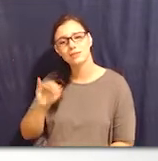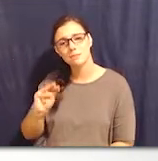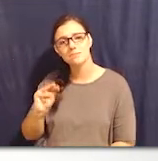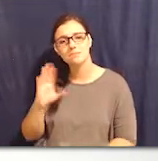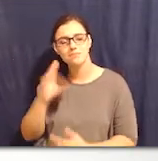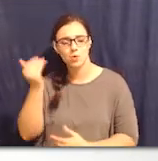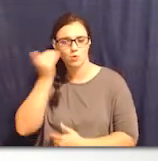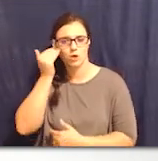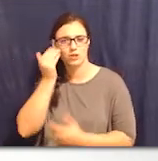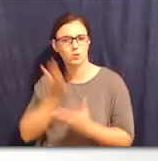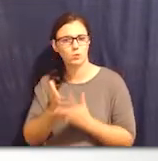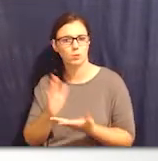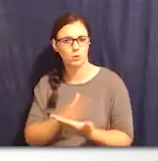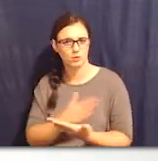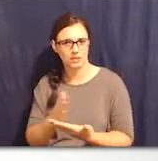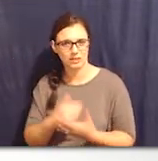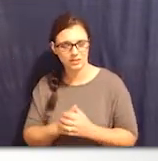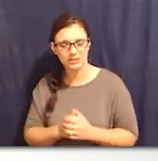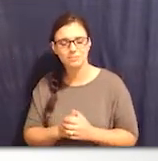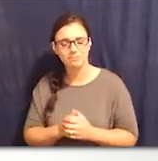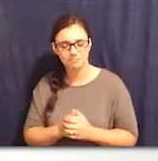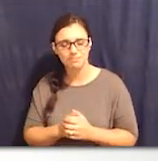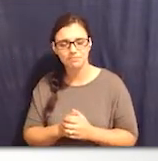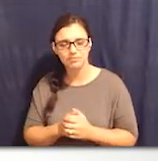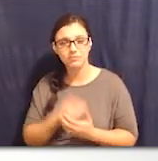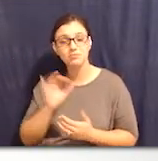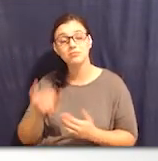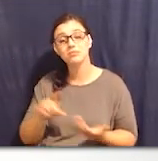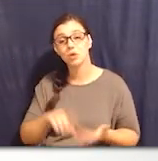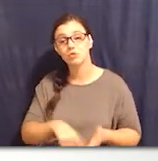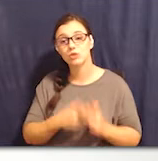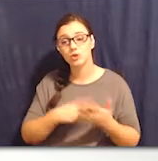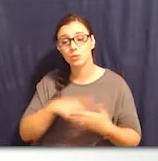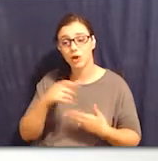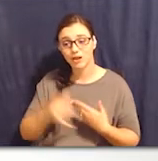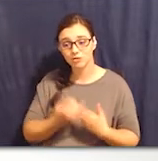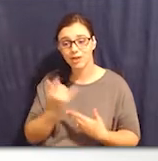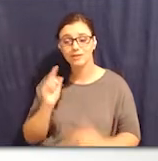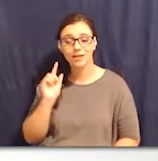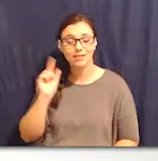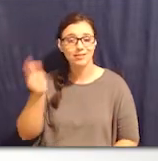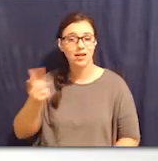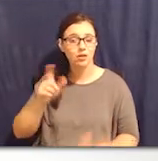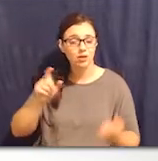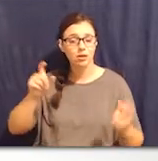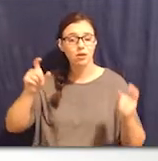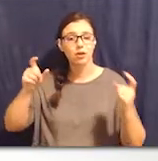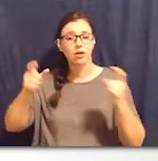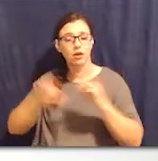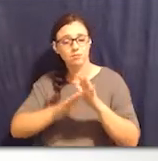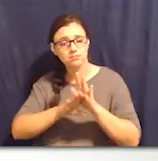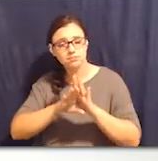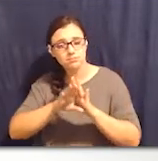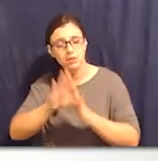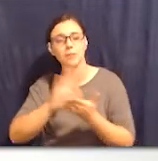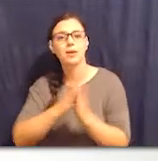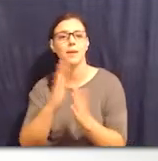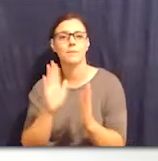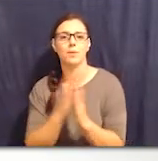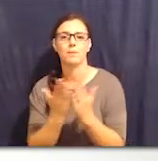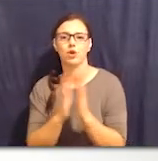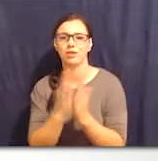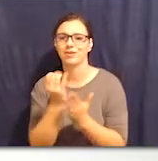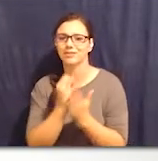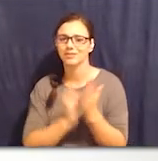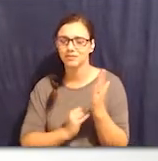inspirational presenter on autism awareness through music. And that original project eventually evolved